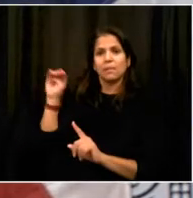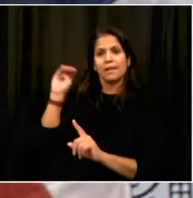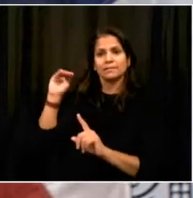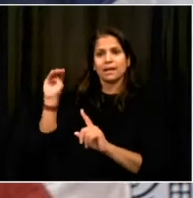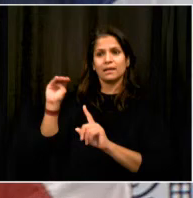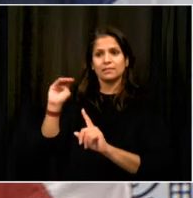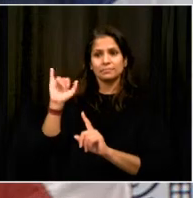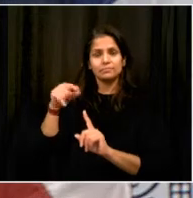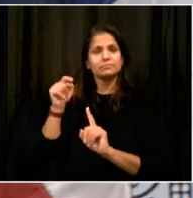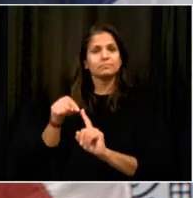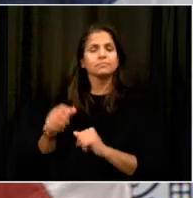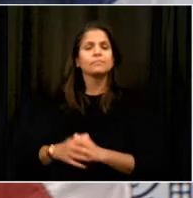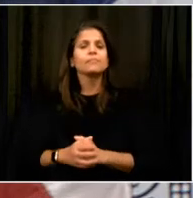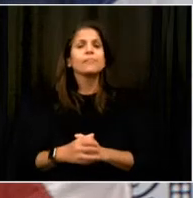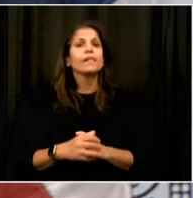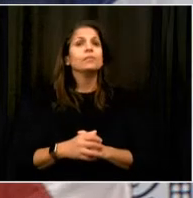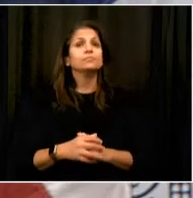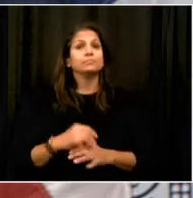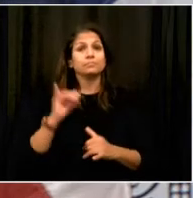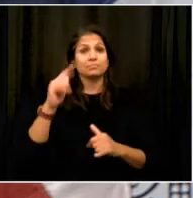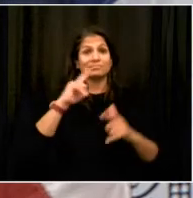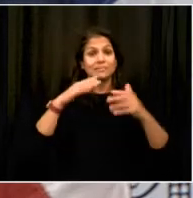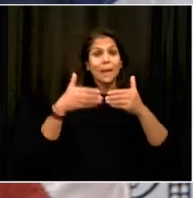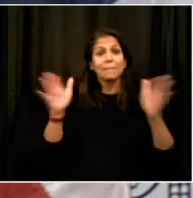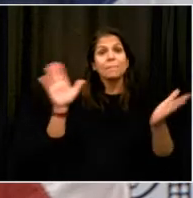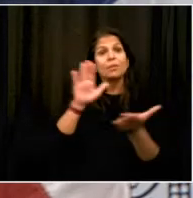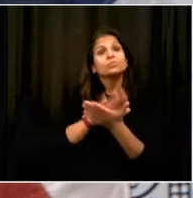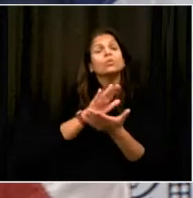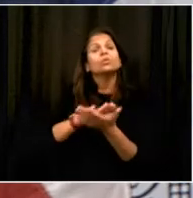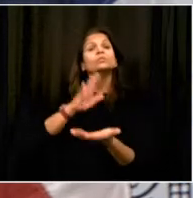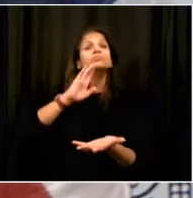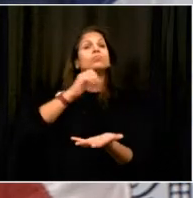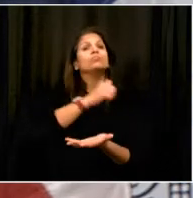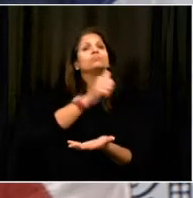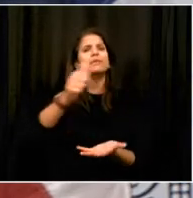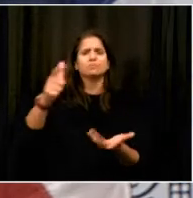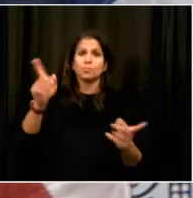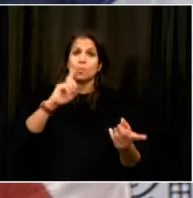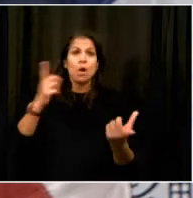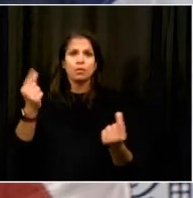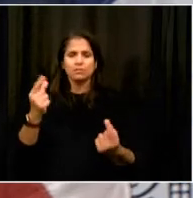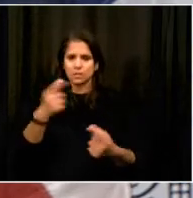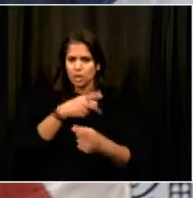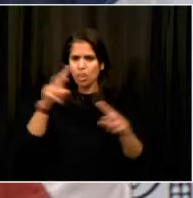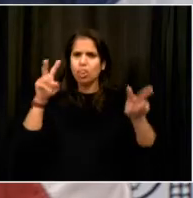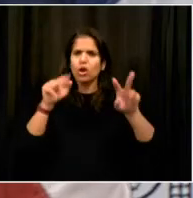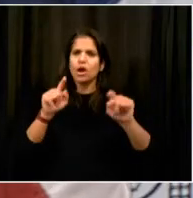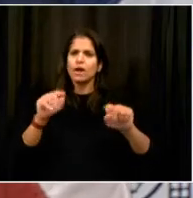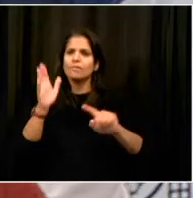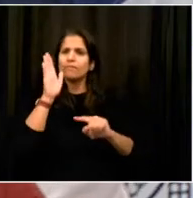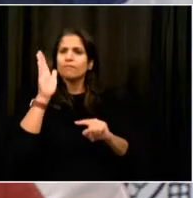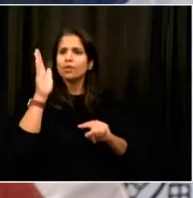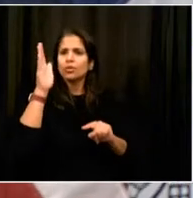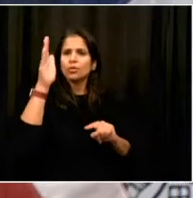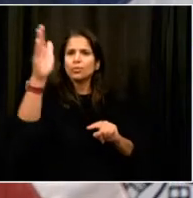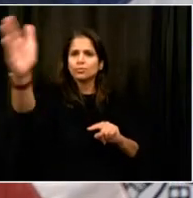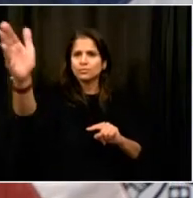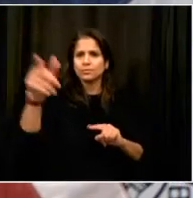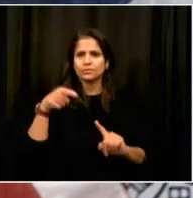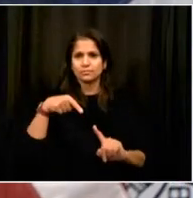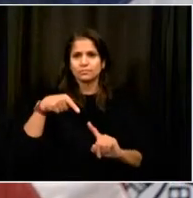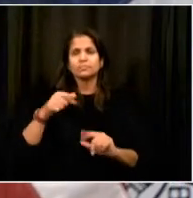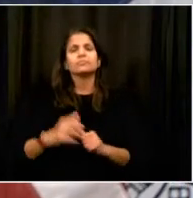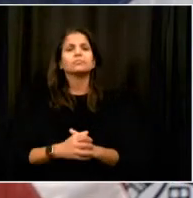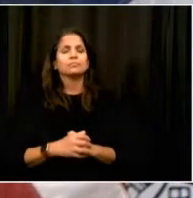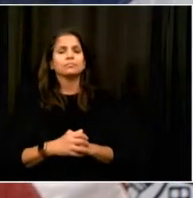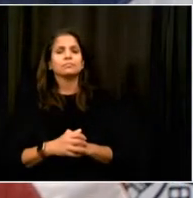public schools are to this city today and to our future. And I got another reminder of that yesterday. I had a wonderful